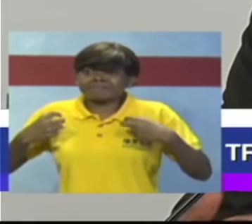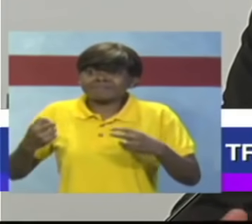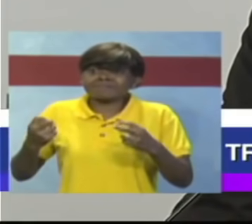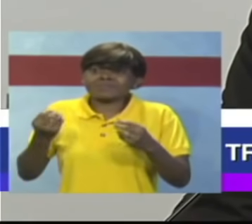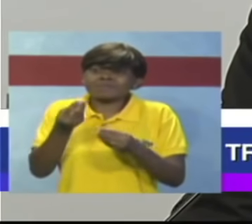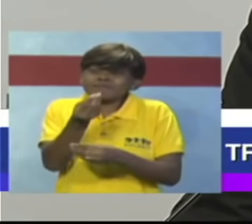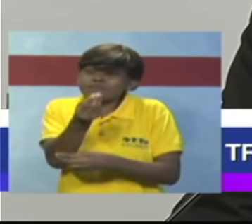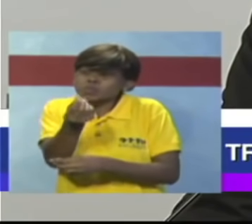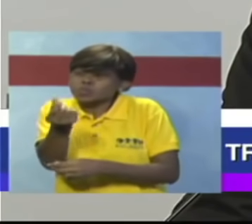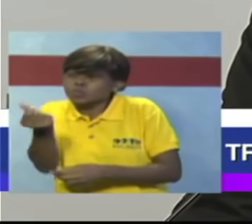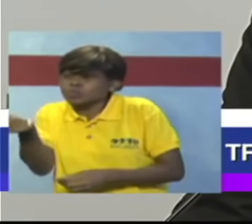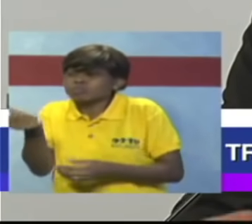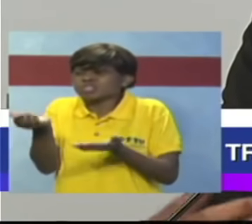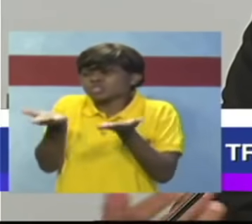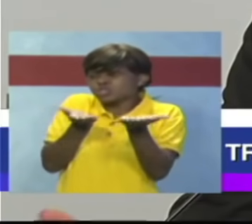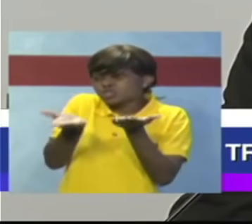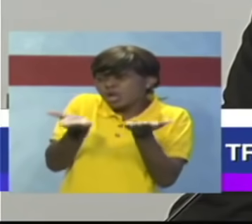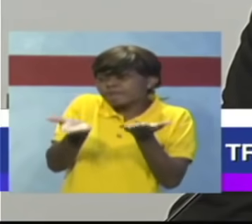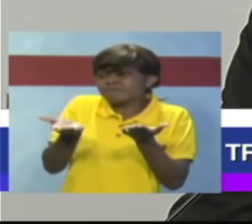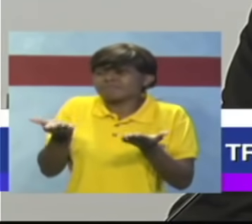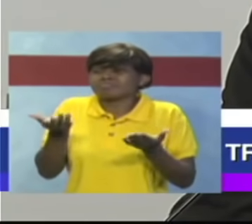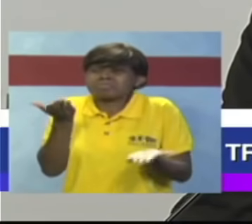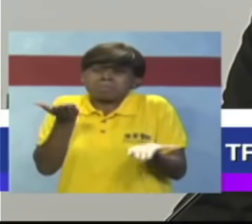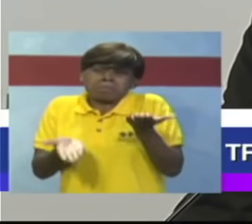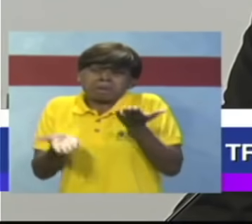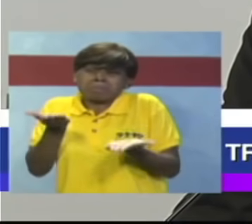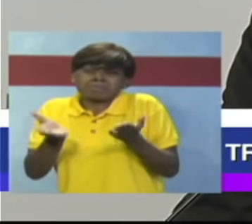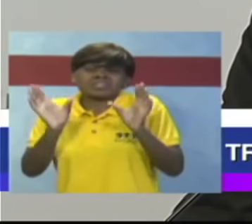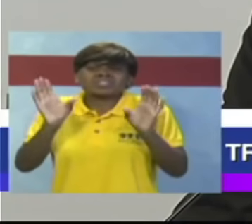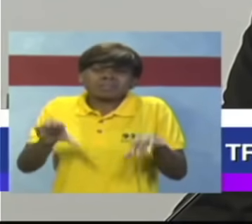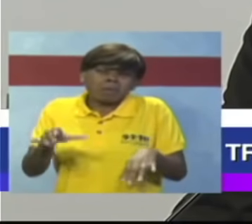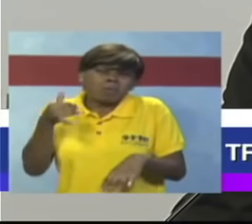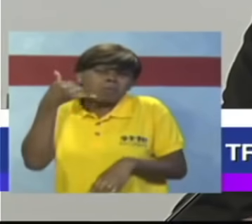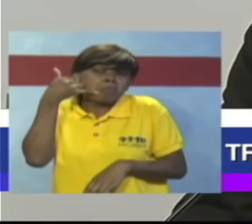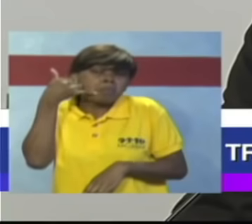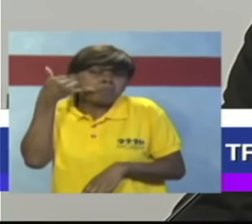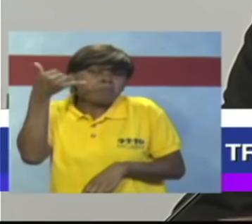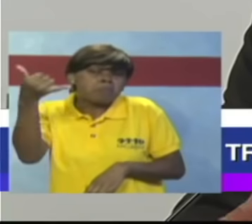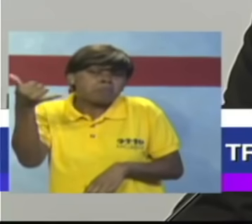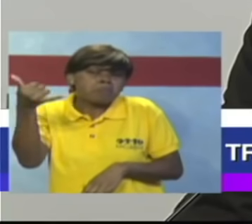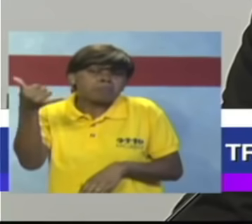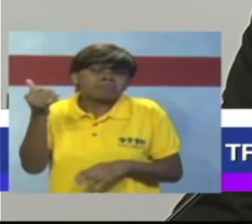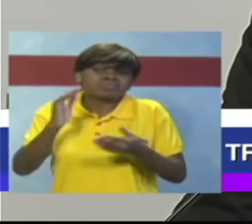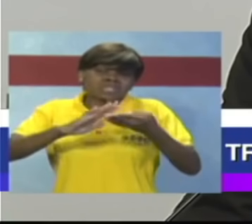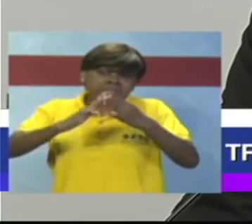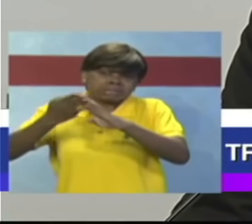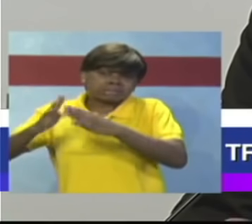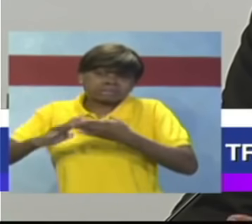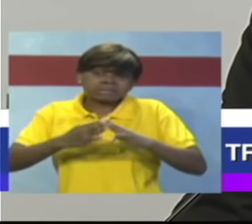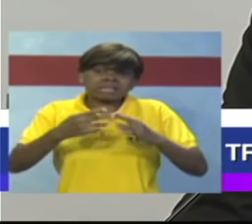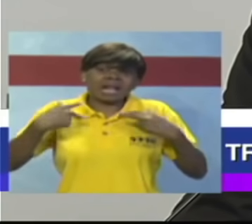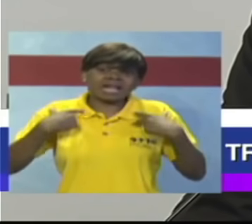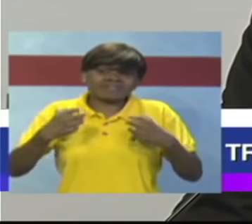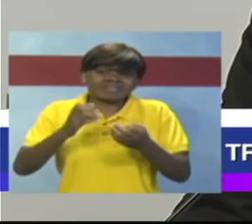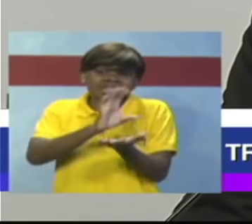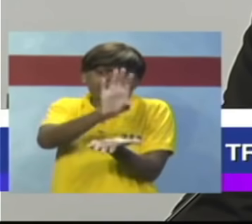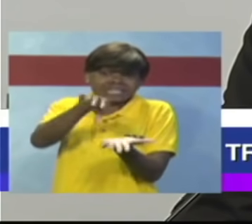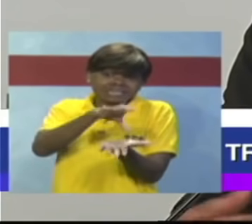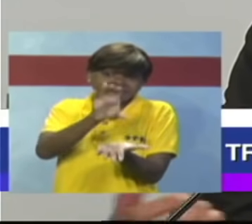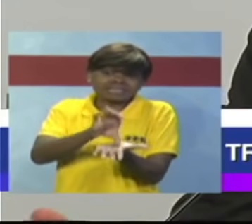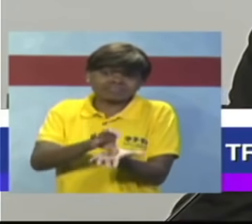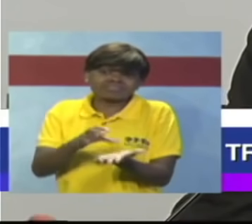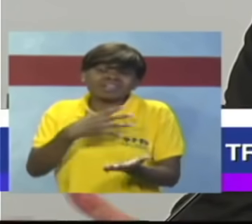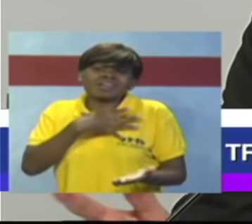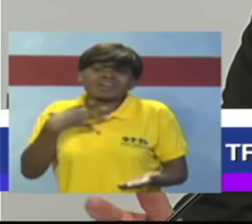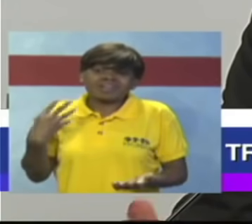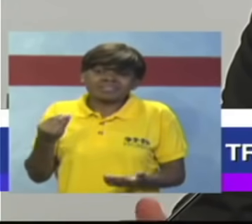you can call your regional health authorities. We also have NGOs that support us as well. So there are ways we can continue the